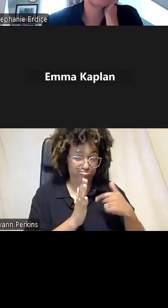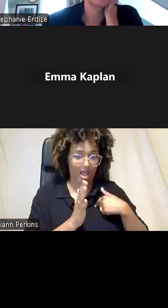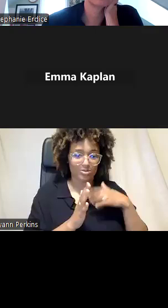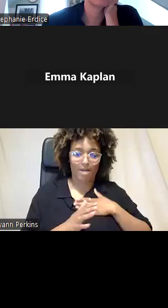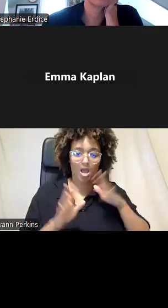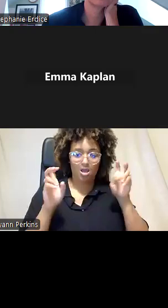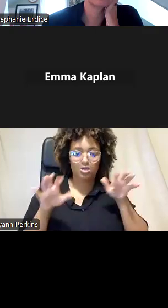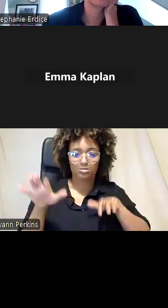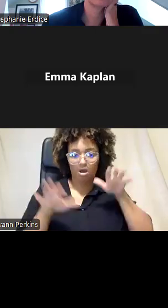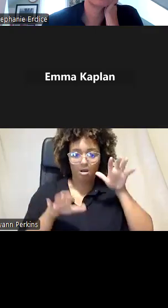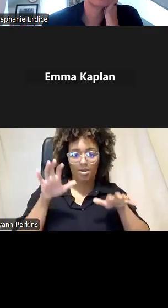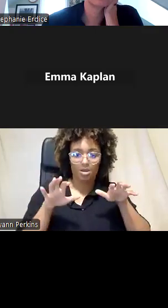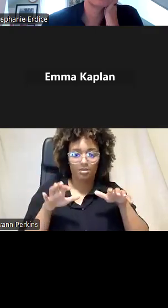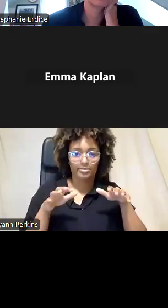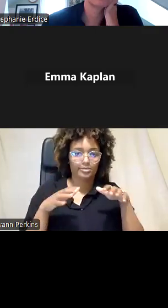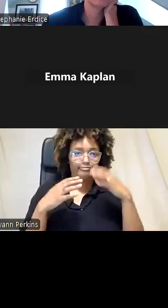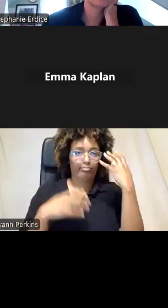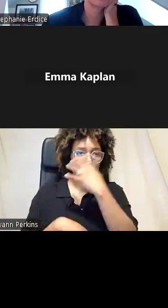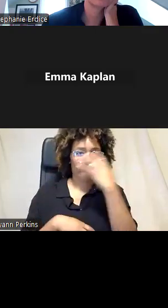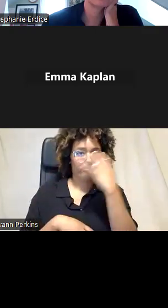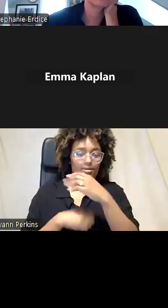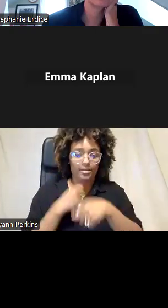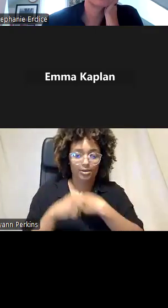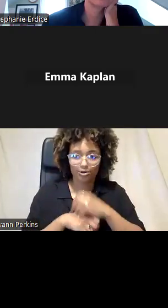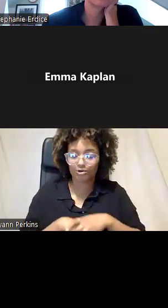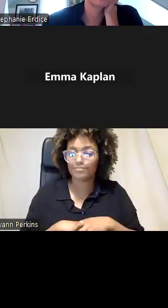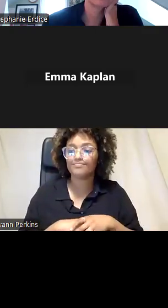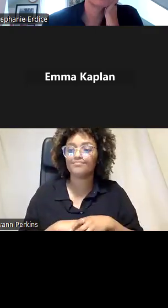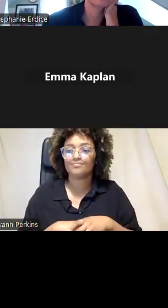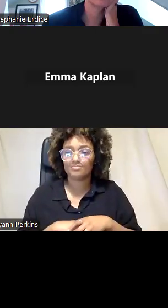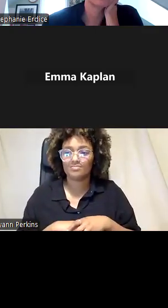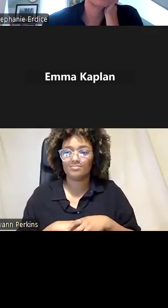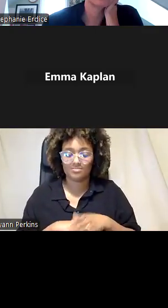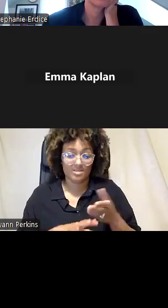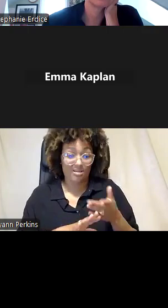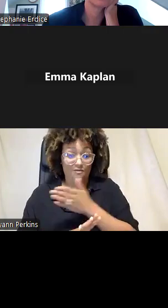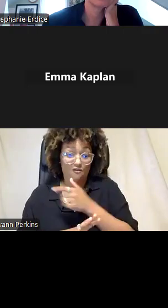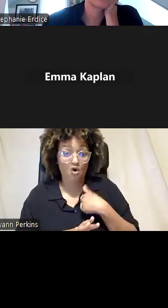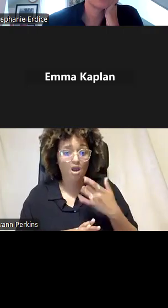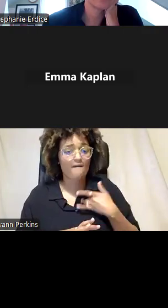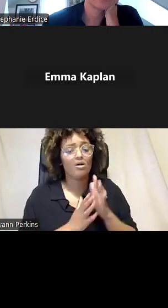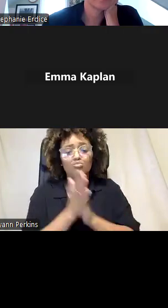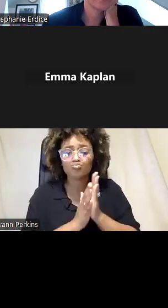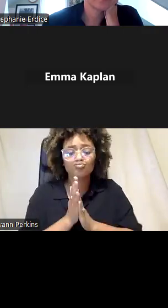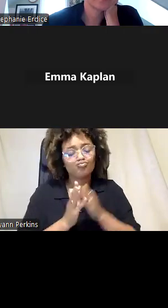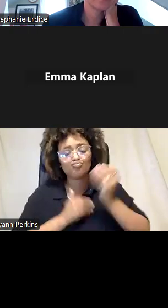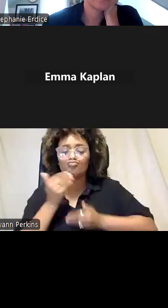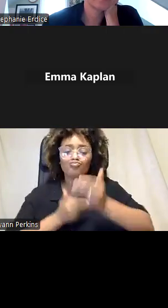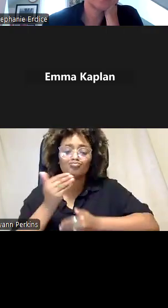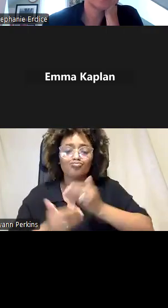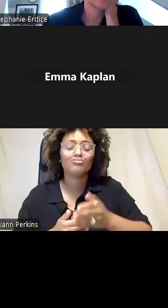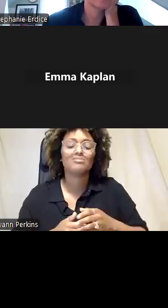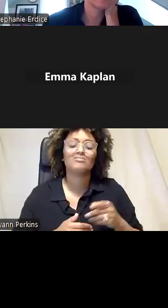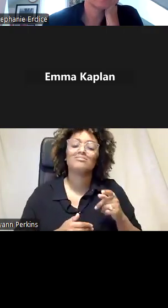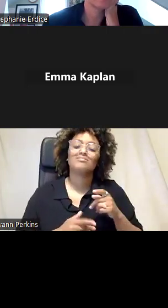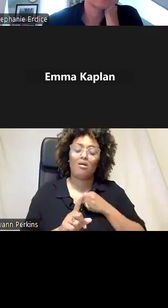course this had an effect on my career. When once I'd been very energetic and very driven, I found it much harder to get the kind of energy